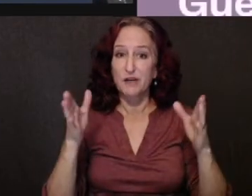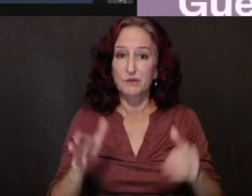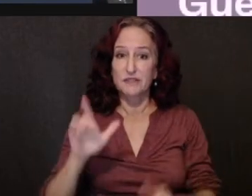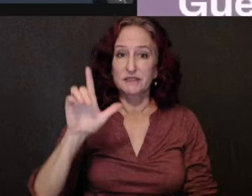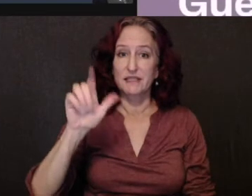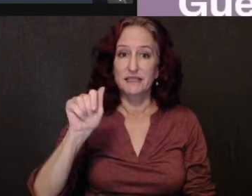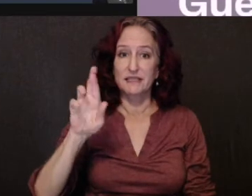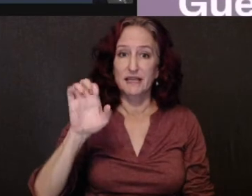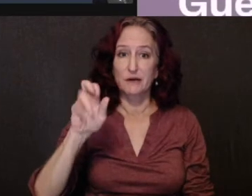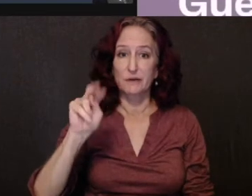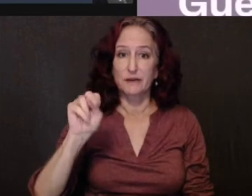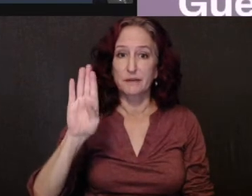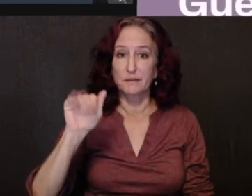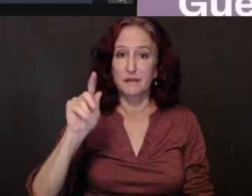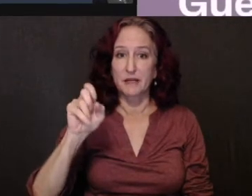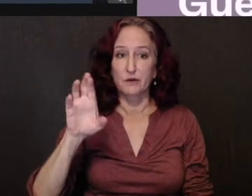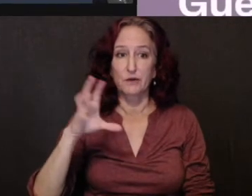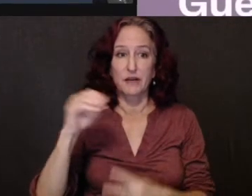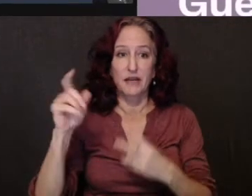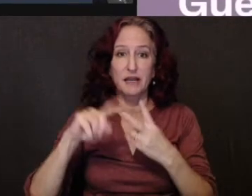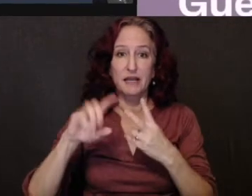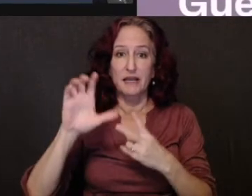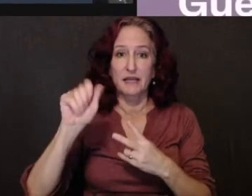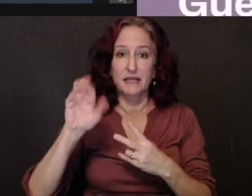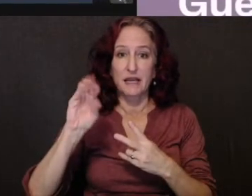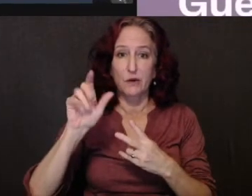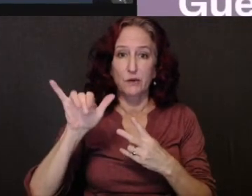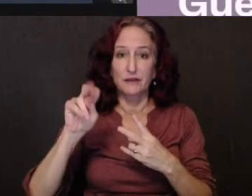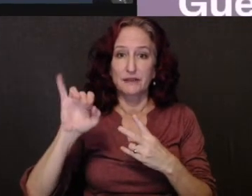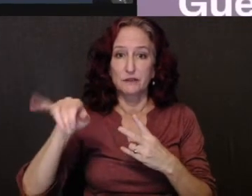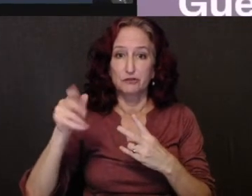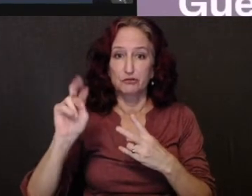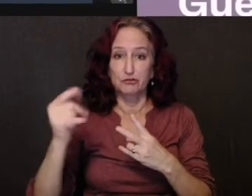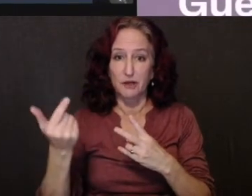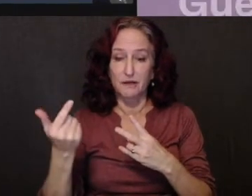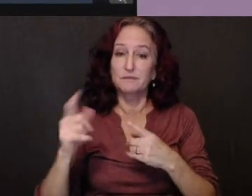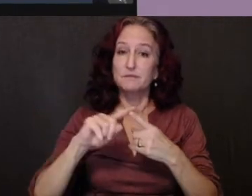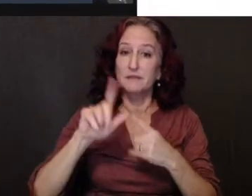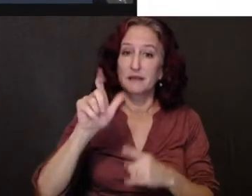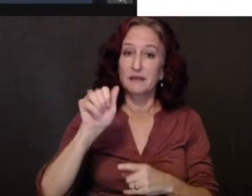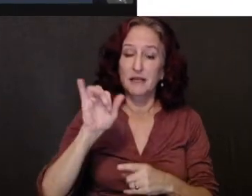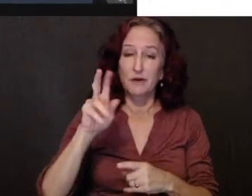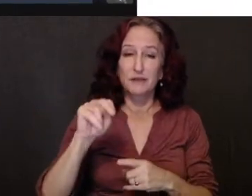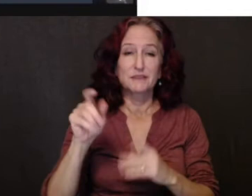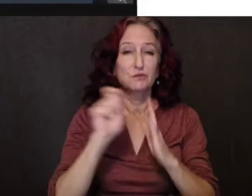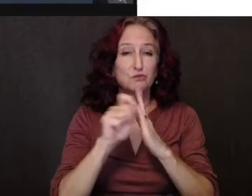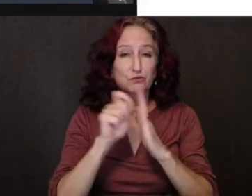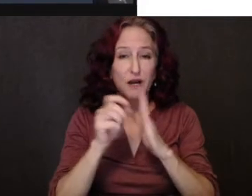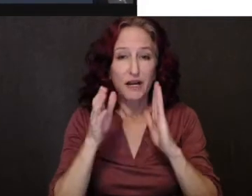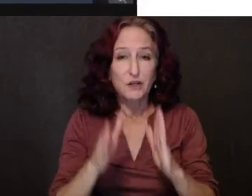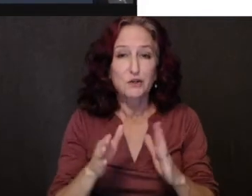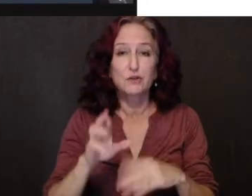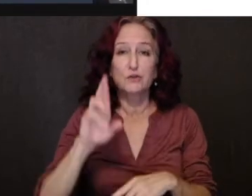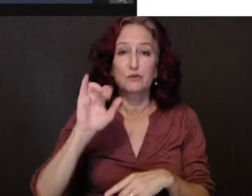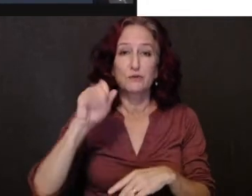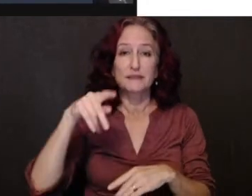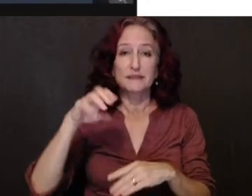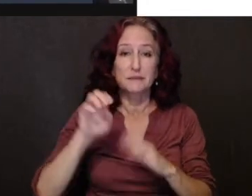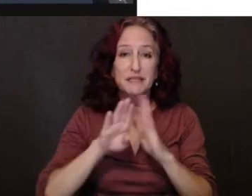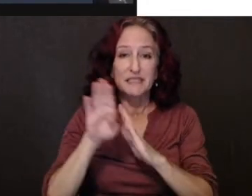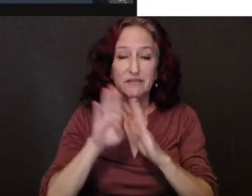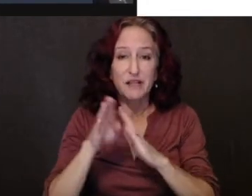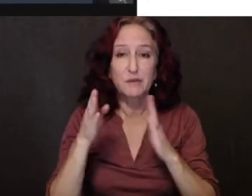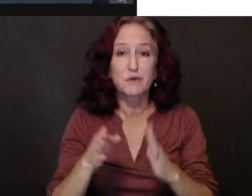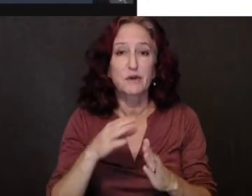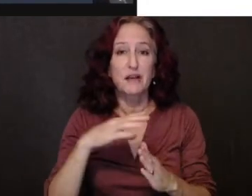Now let's go over the event schedule and our featured guests for this evening. We are so excited. Our moderators will be Liren Baker